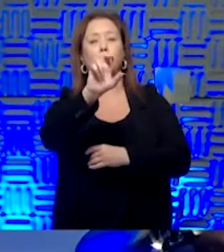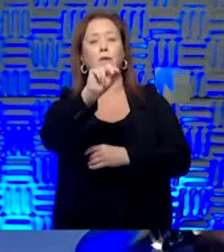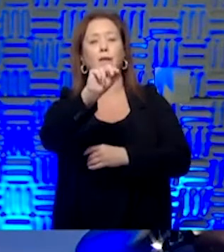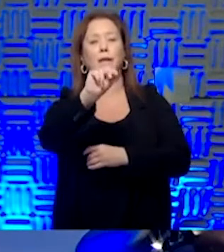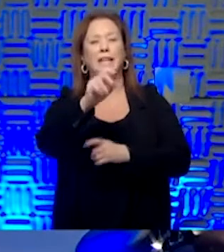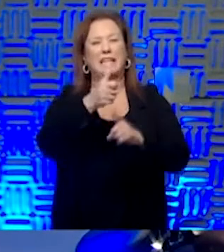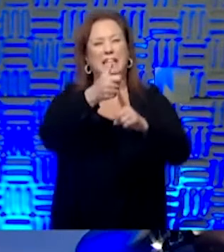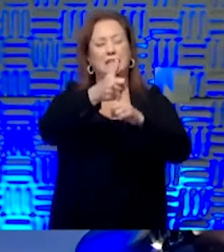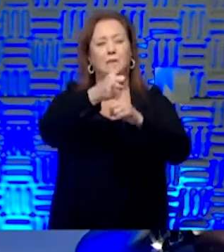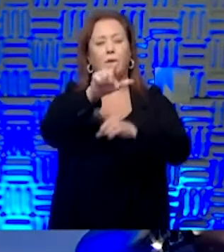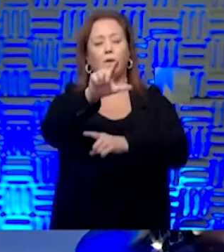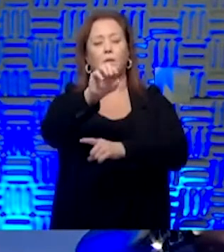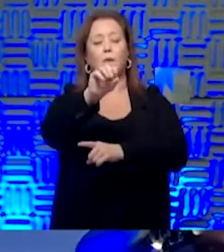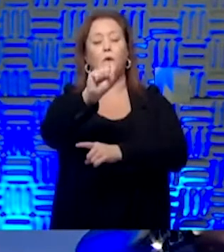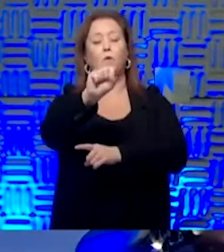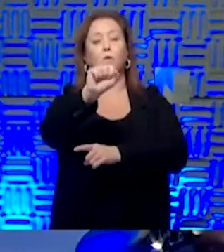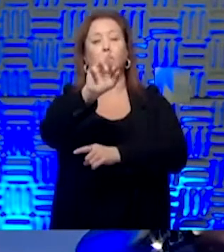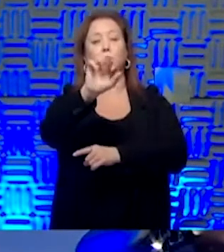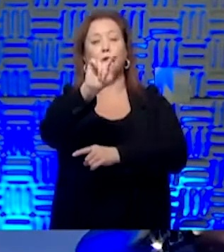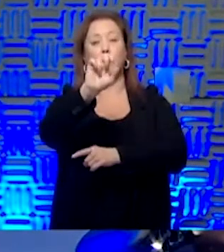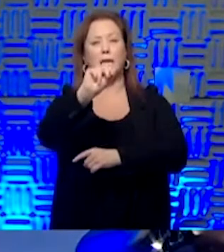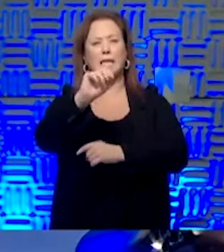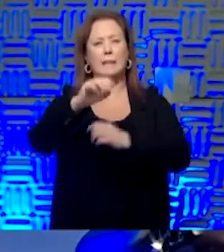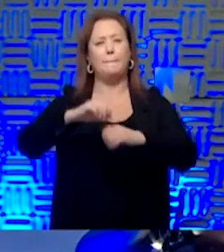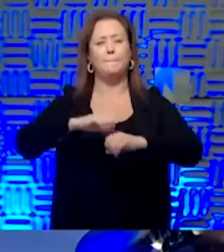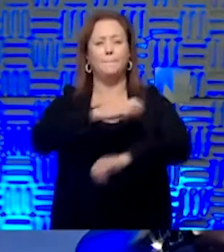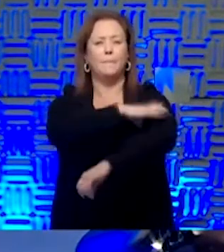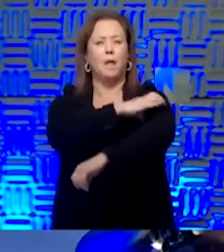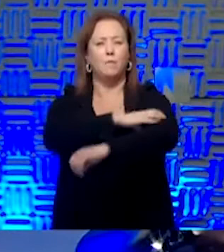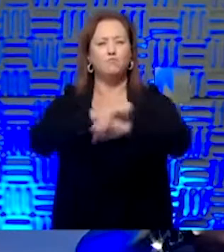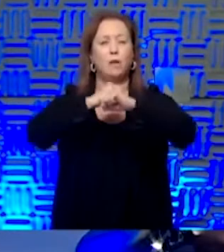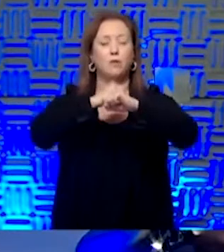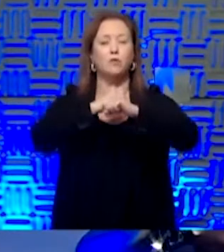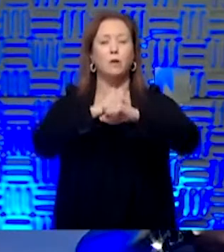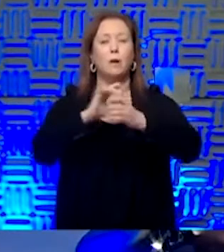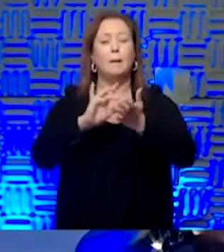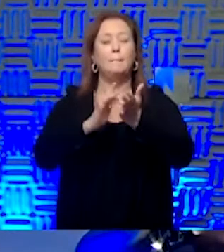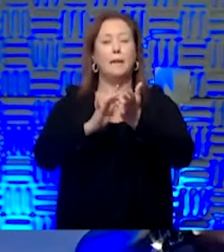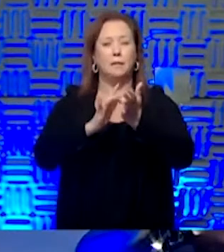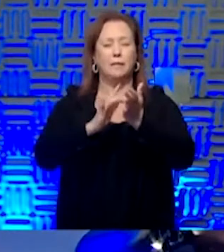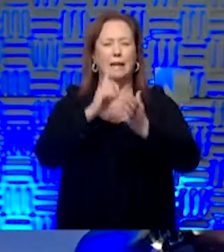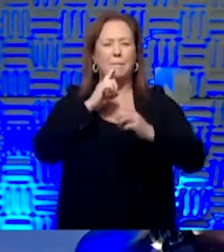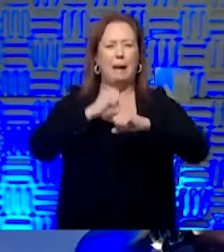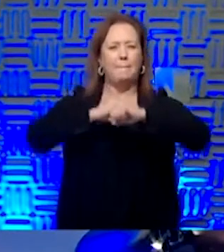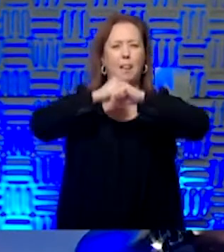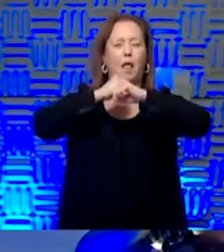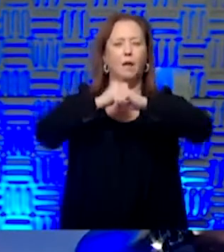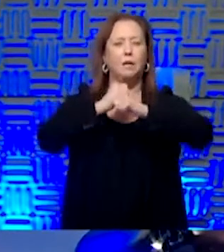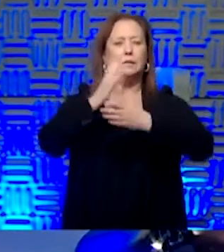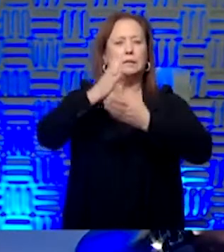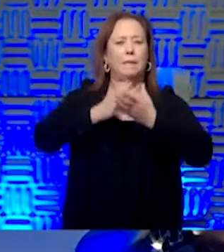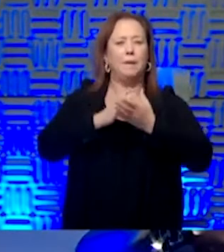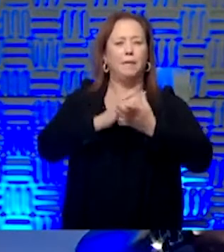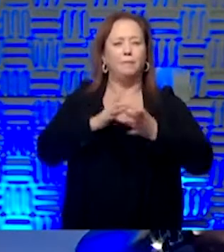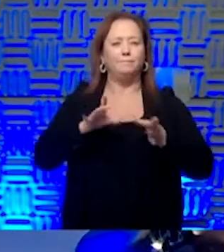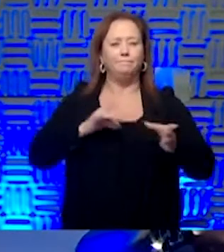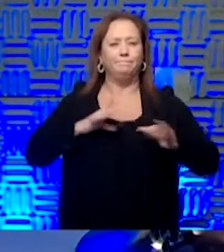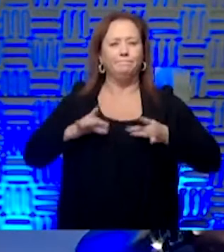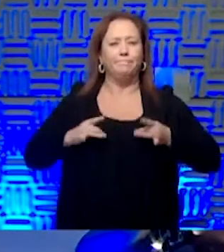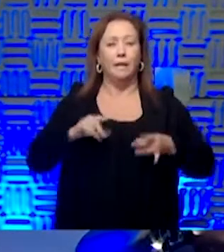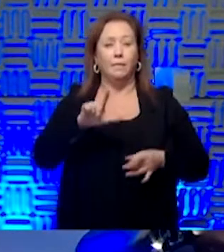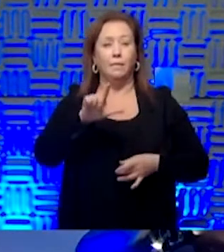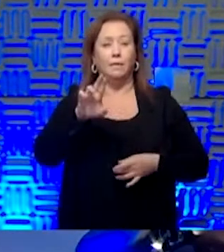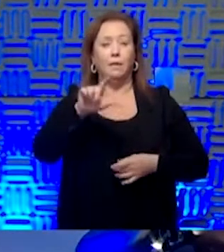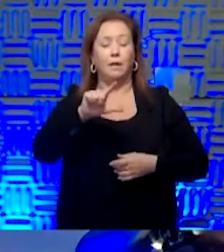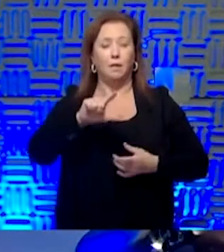pressure medicine that may block some of the things that coronavirus latches onto in the lung. And so we are